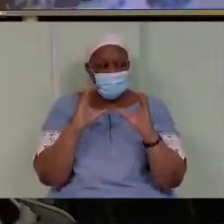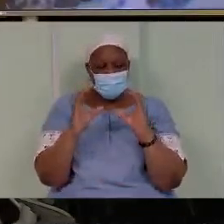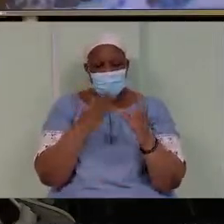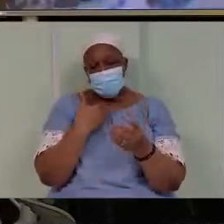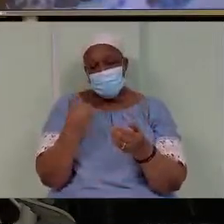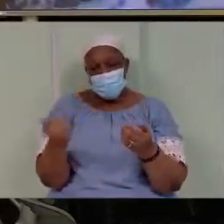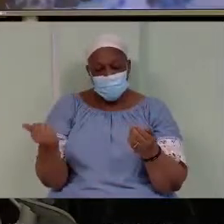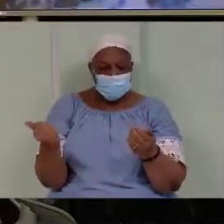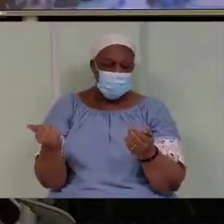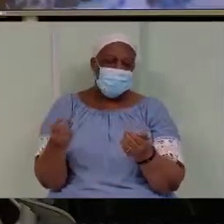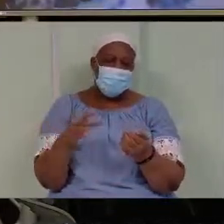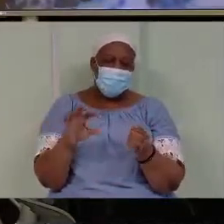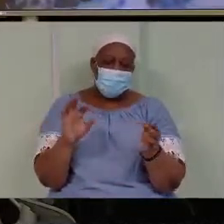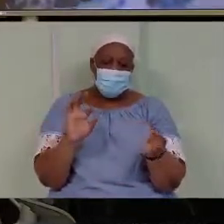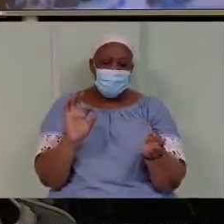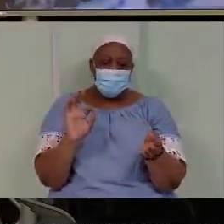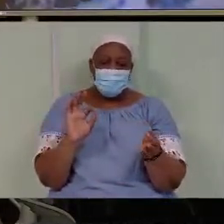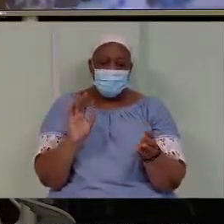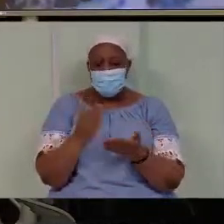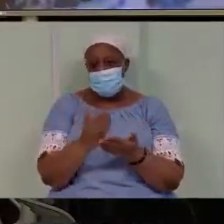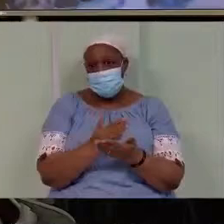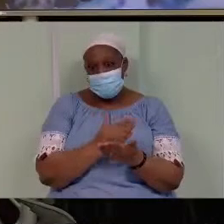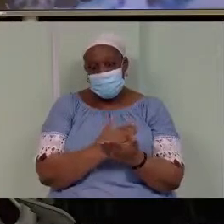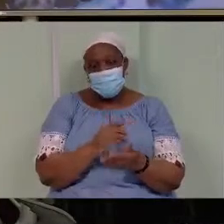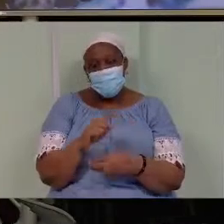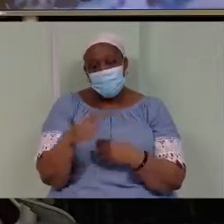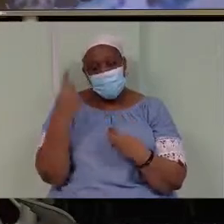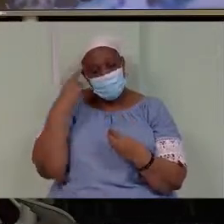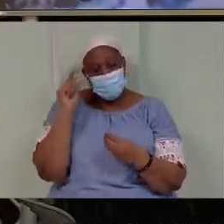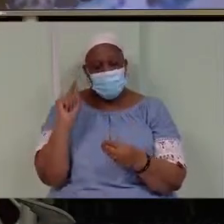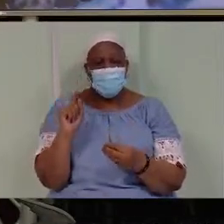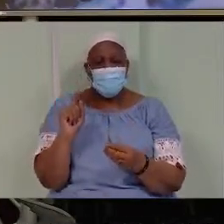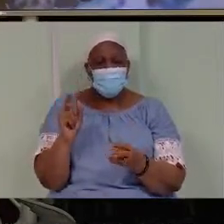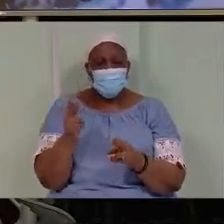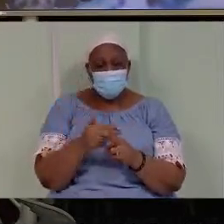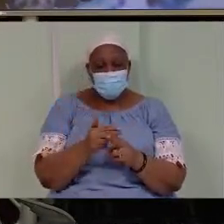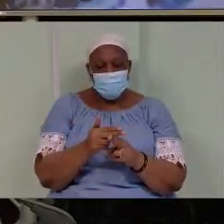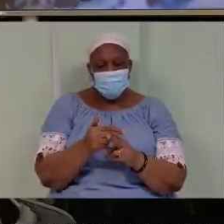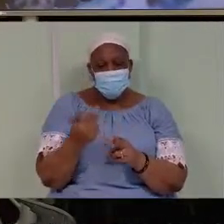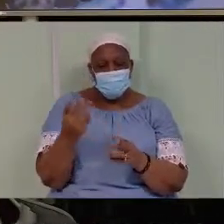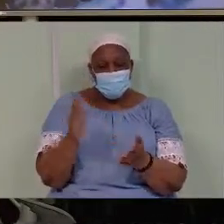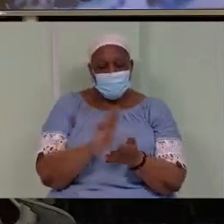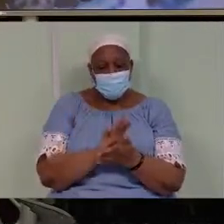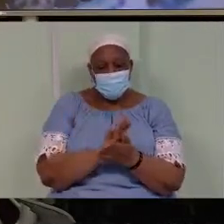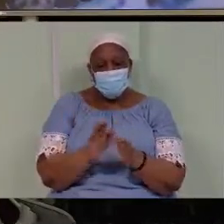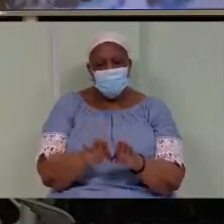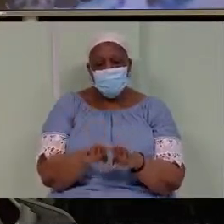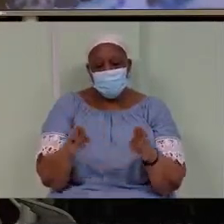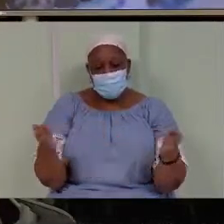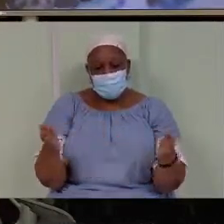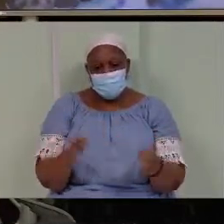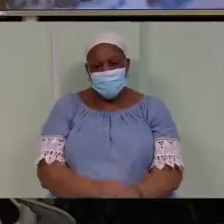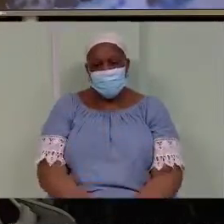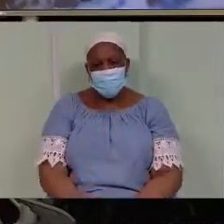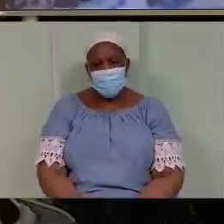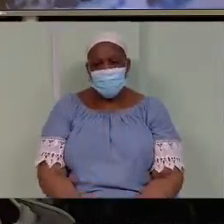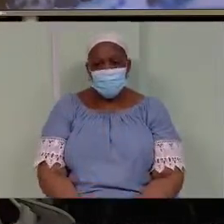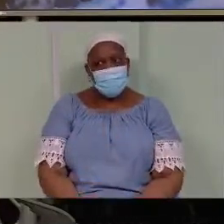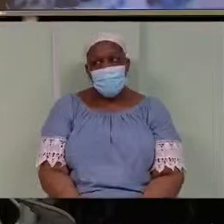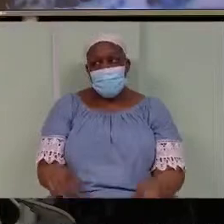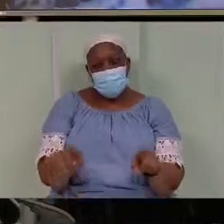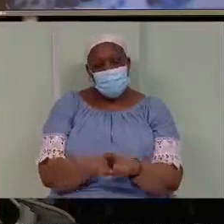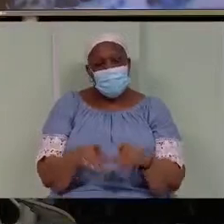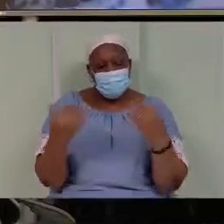to share information with the public as we make our final decisions. But as of now, these